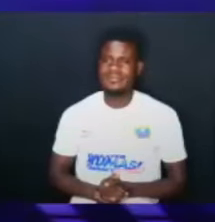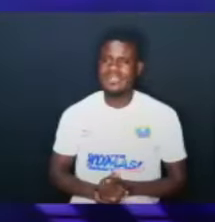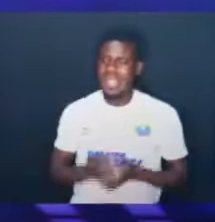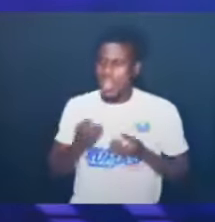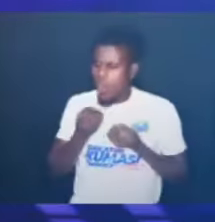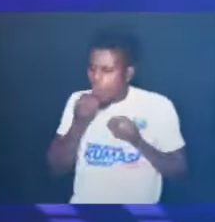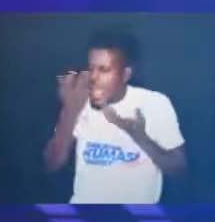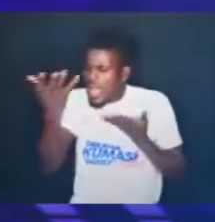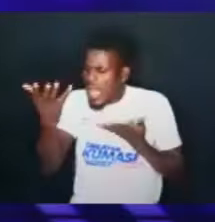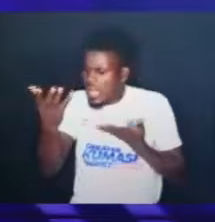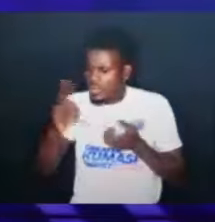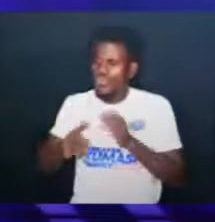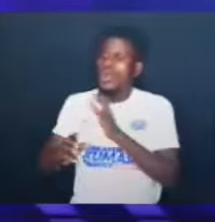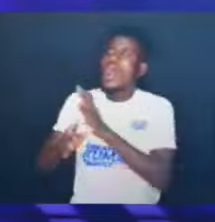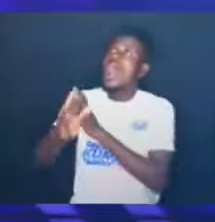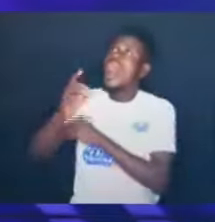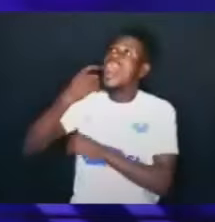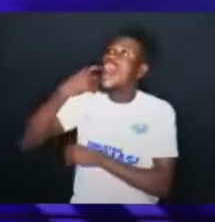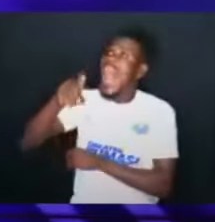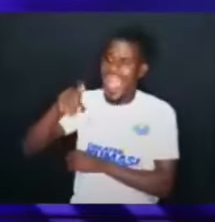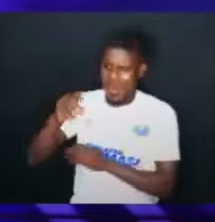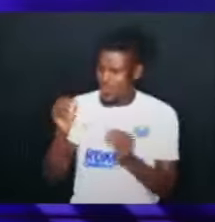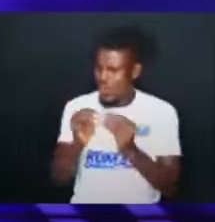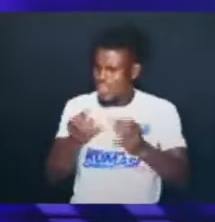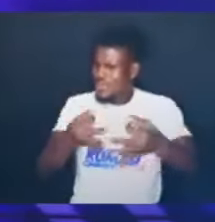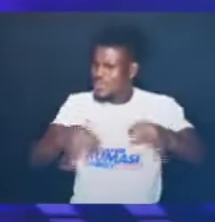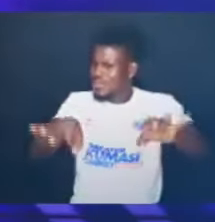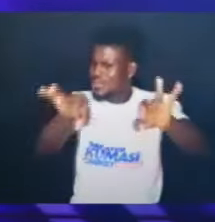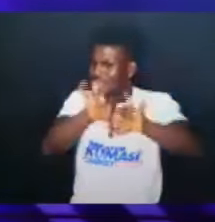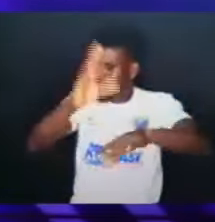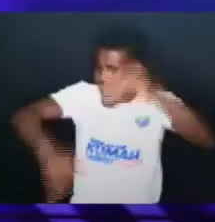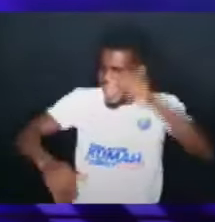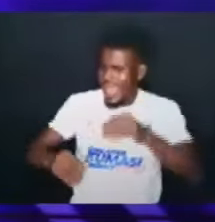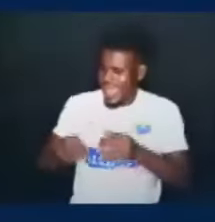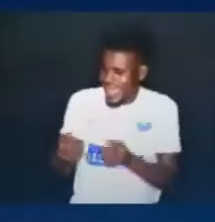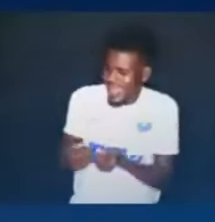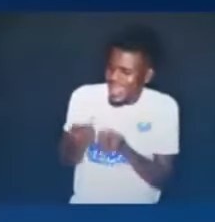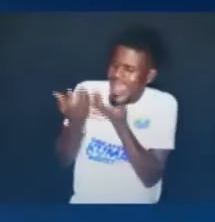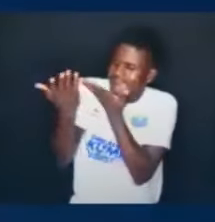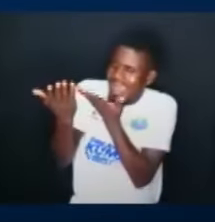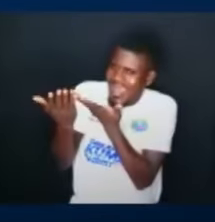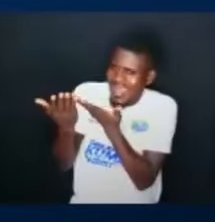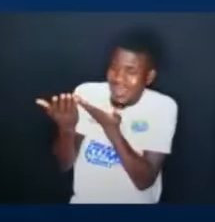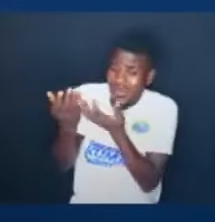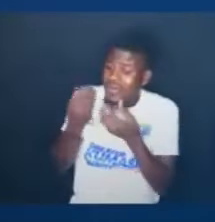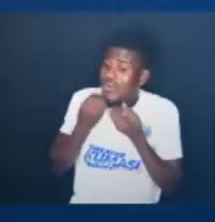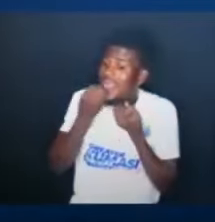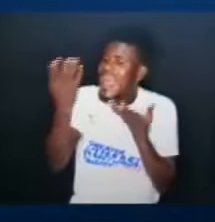Obedience to God's command is more important than sacrifice or any offering.